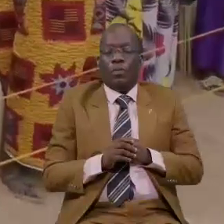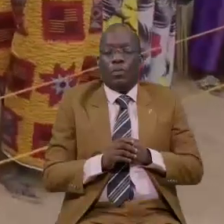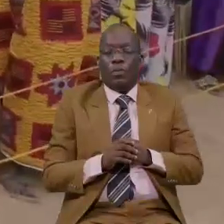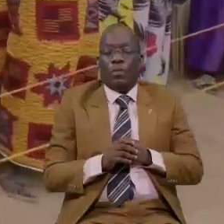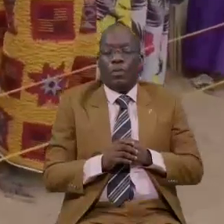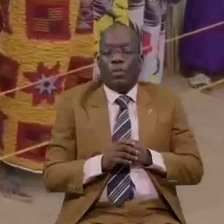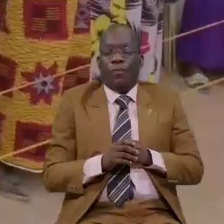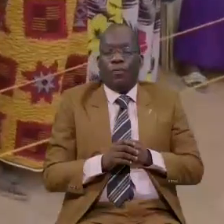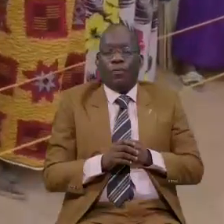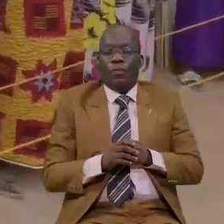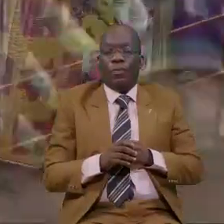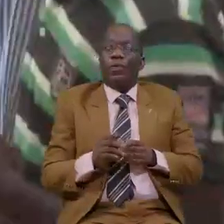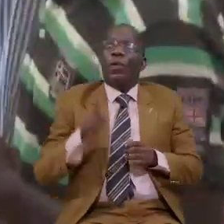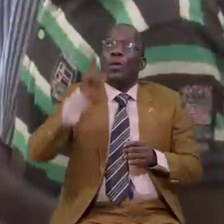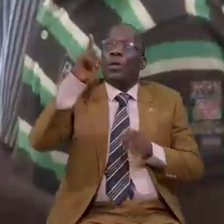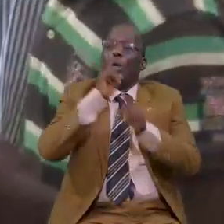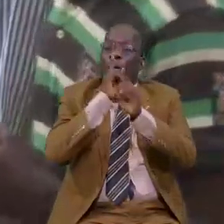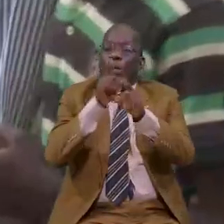He answers prayer.